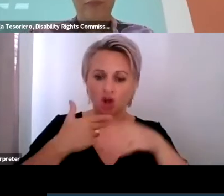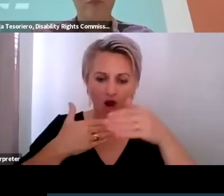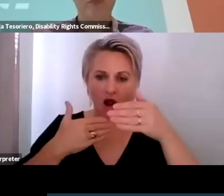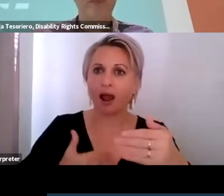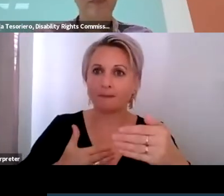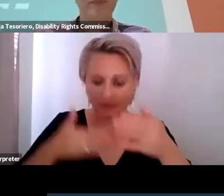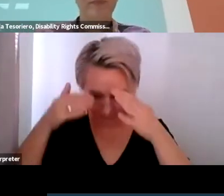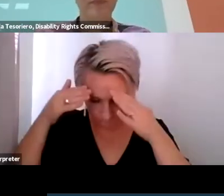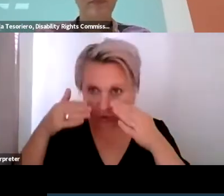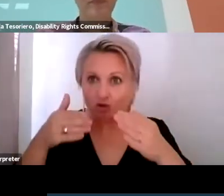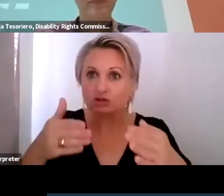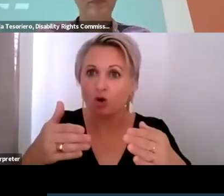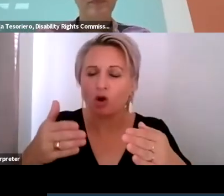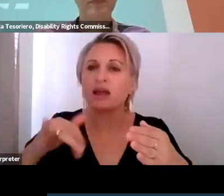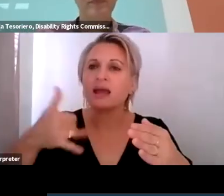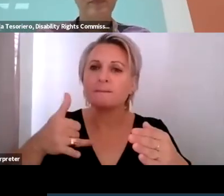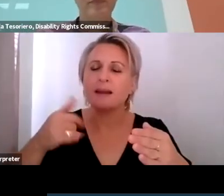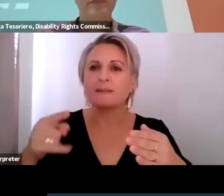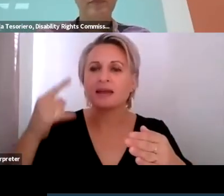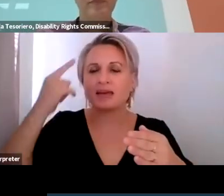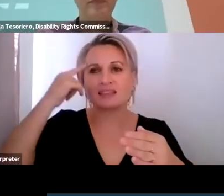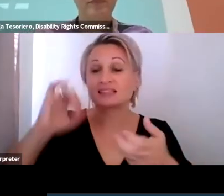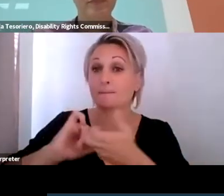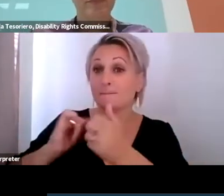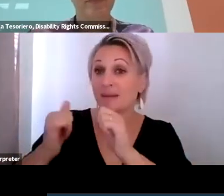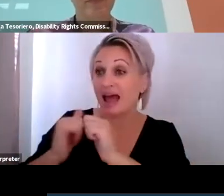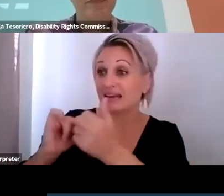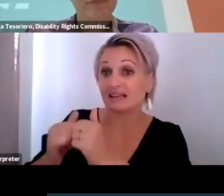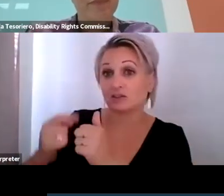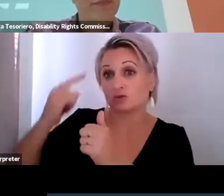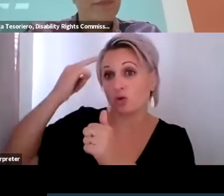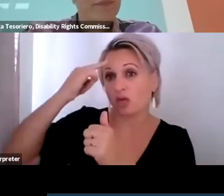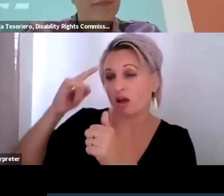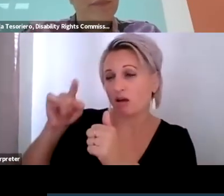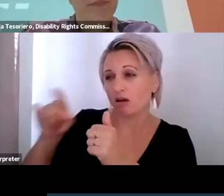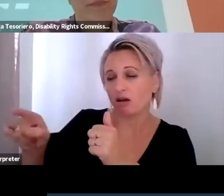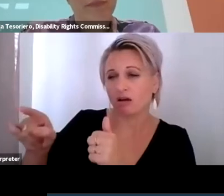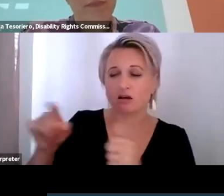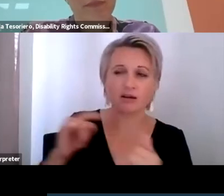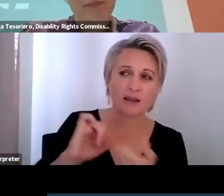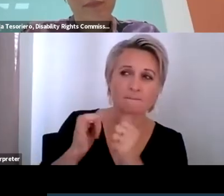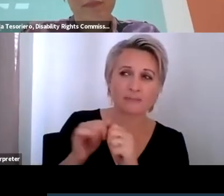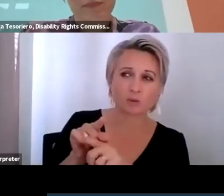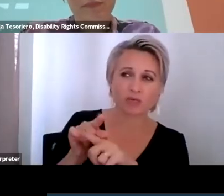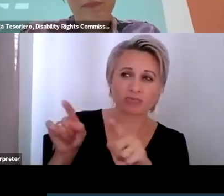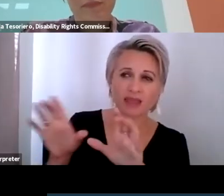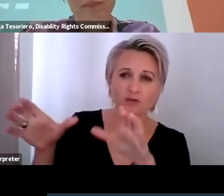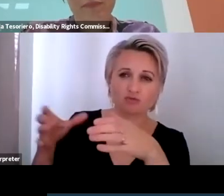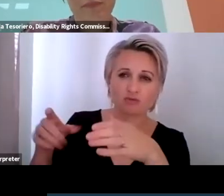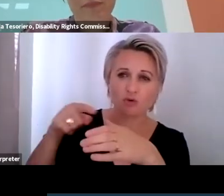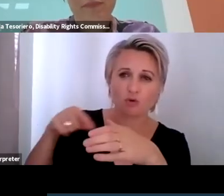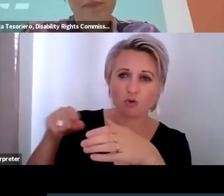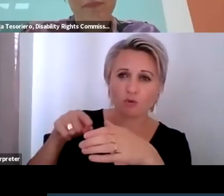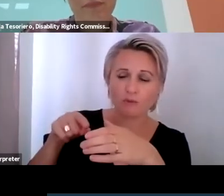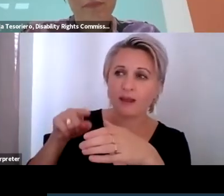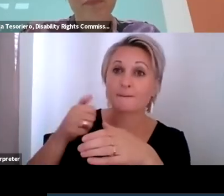could be a cohort of partners you're thinking of bringing through into the partnership. But there might be another cohort, you know, in the